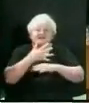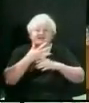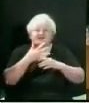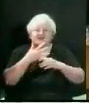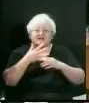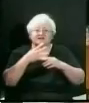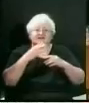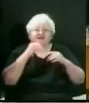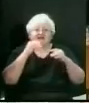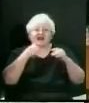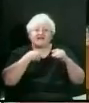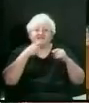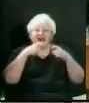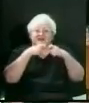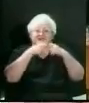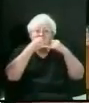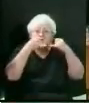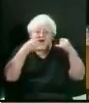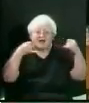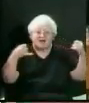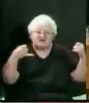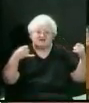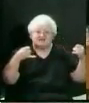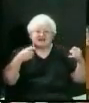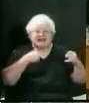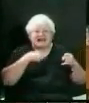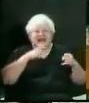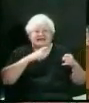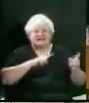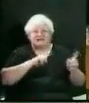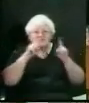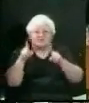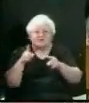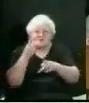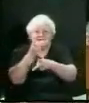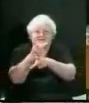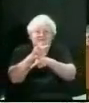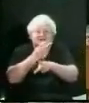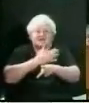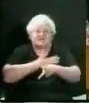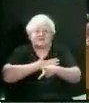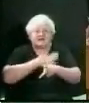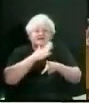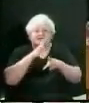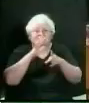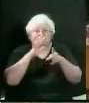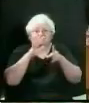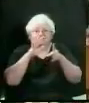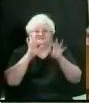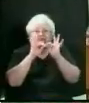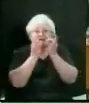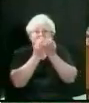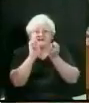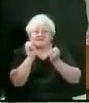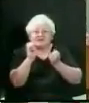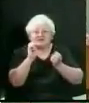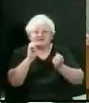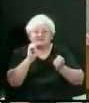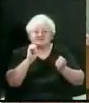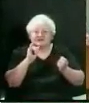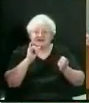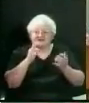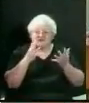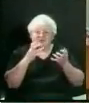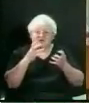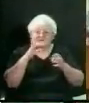by electrical wires which have been removed, and I need to attend to a family matter. Now, if we're going to vote on